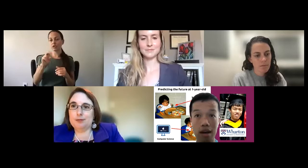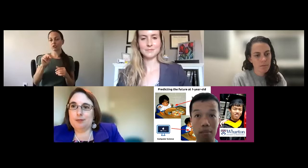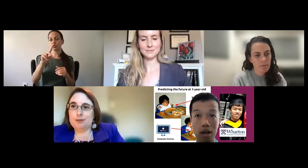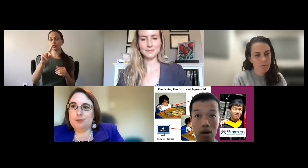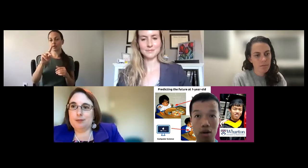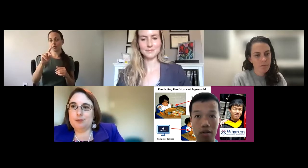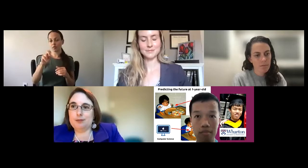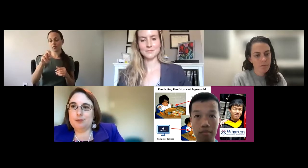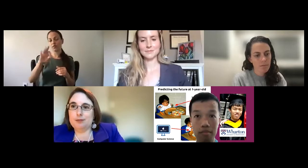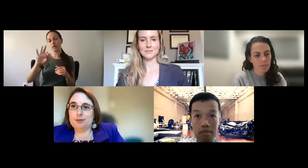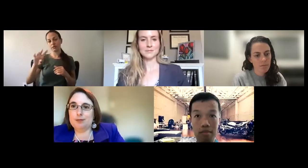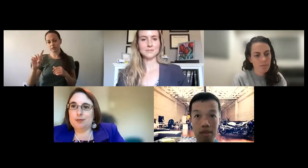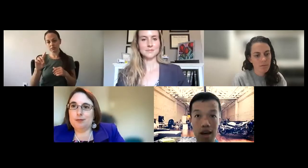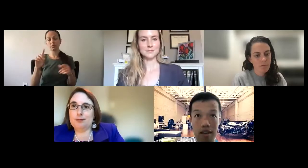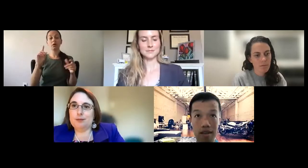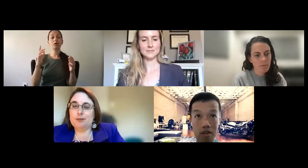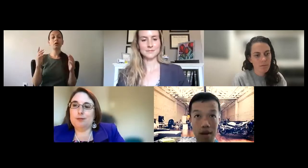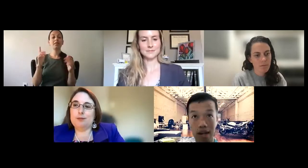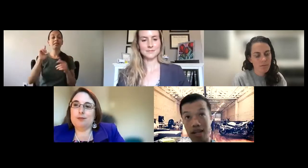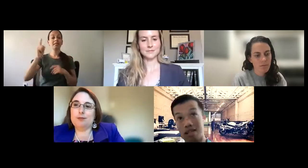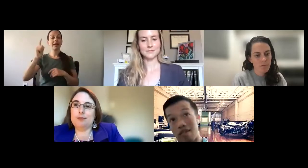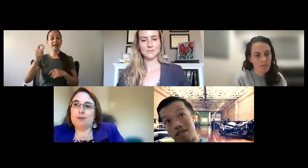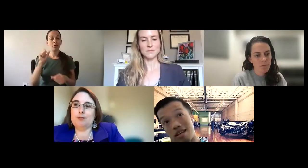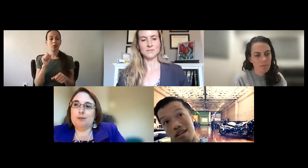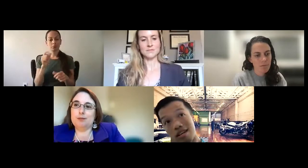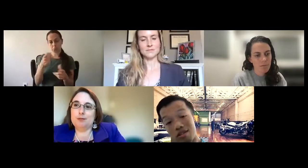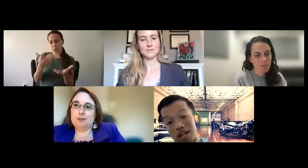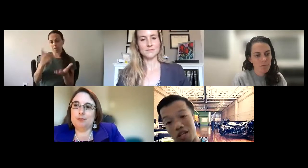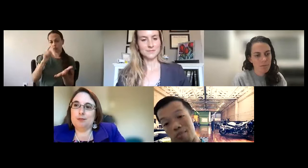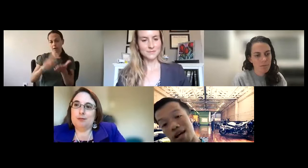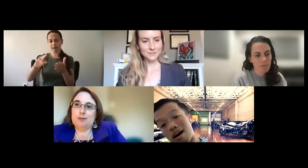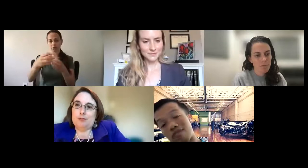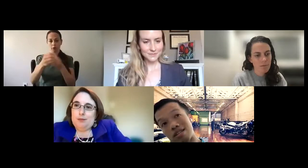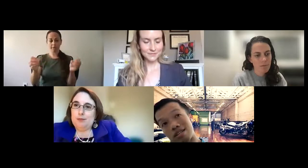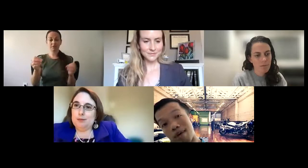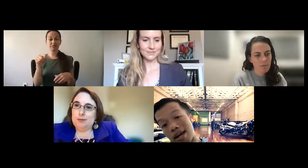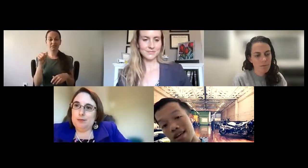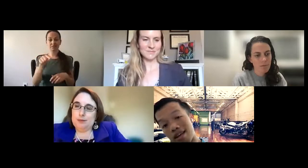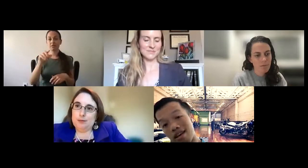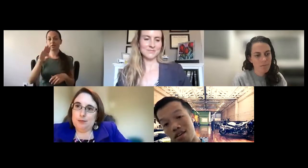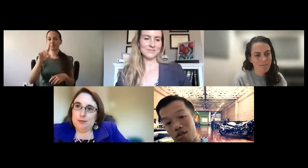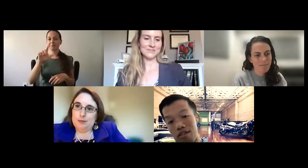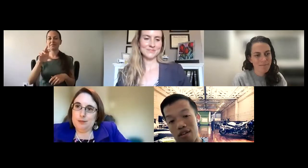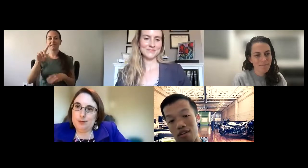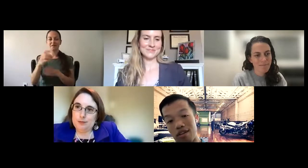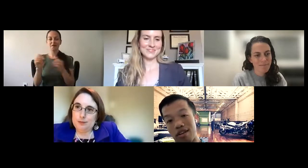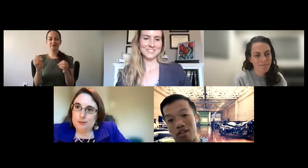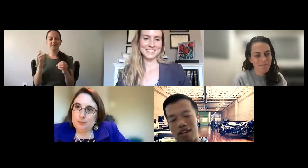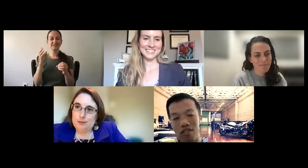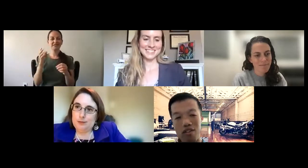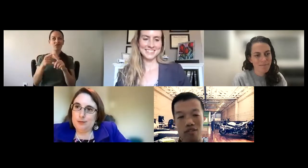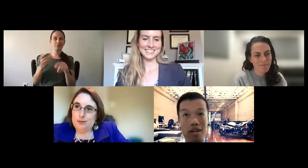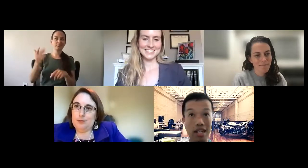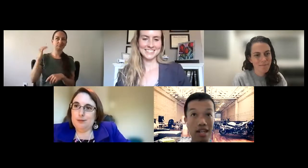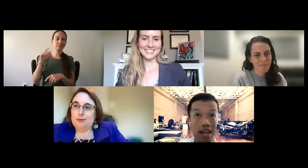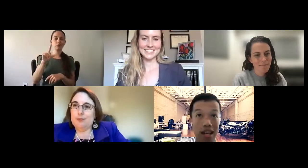over to a company called, some of you might recognize this office. This was actually the Blend offices back in